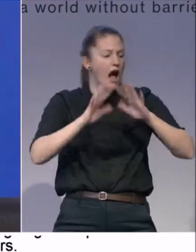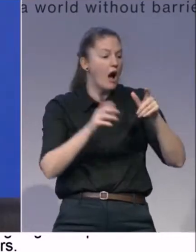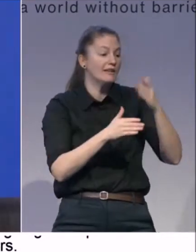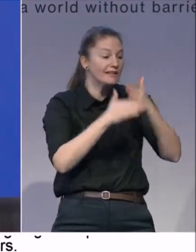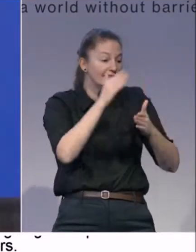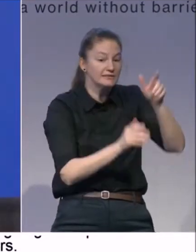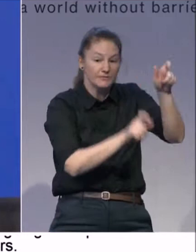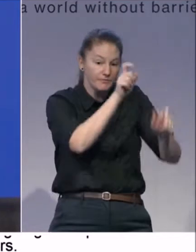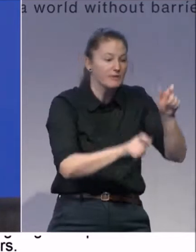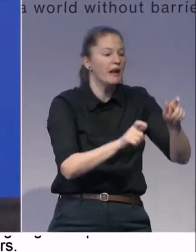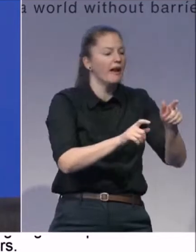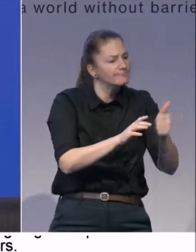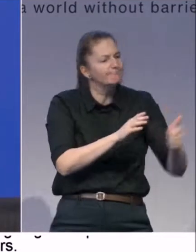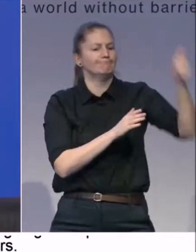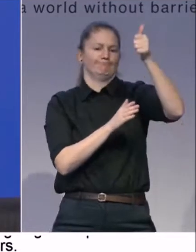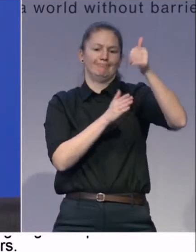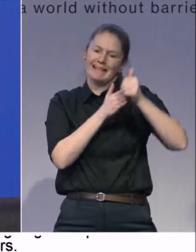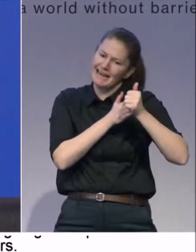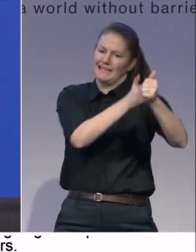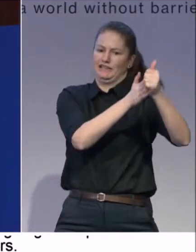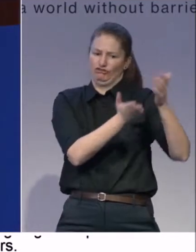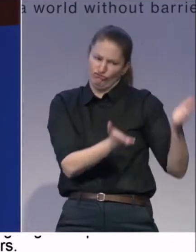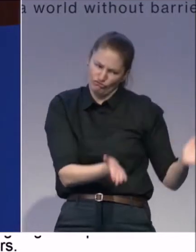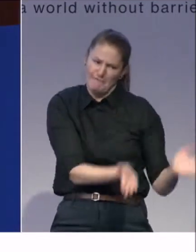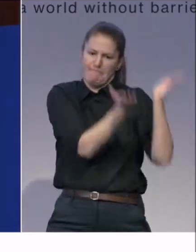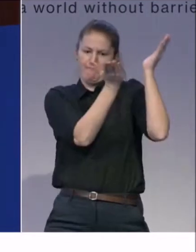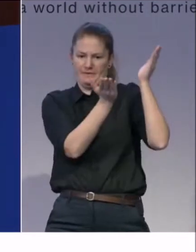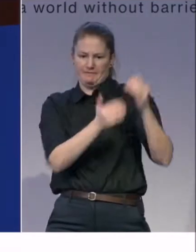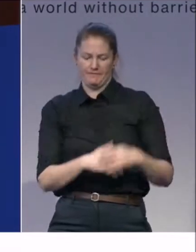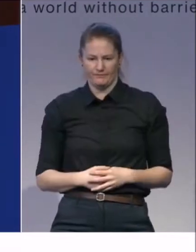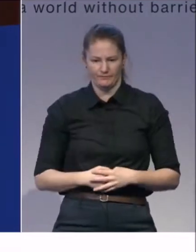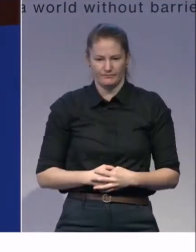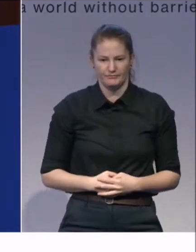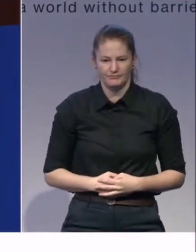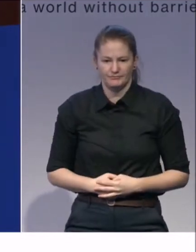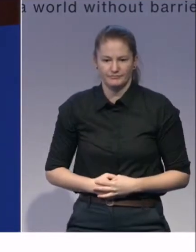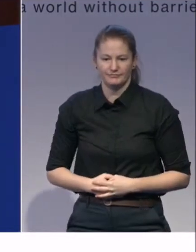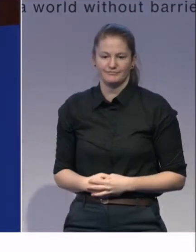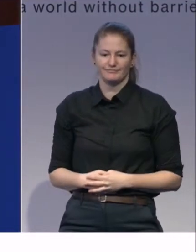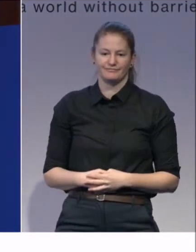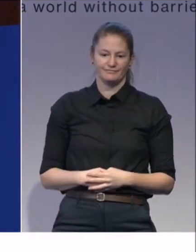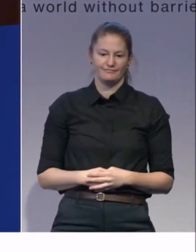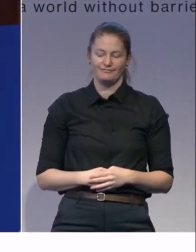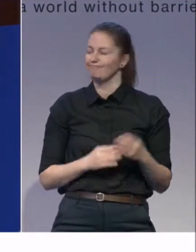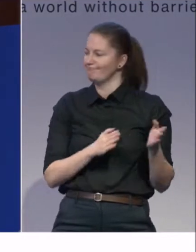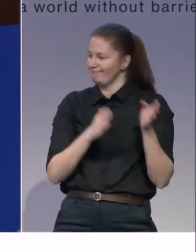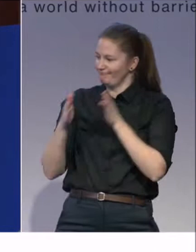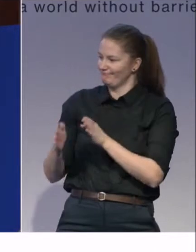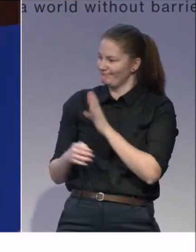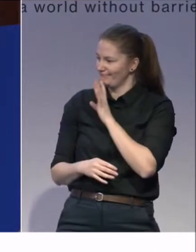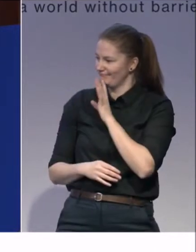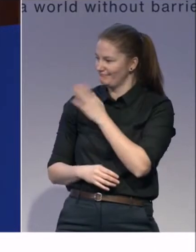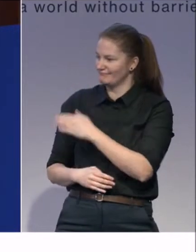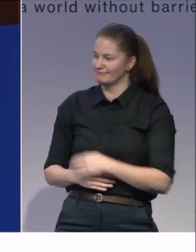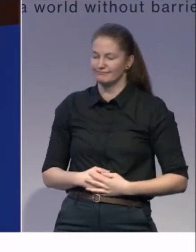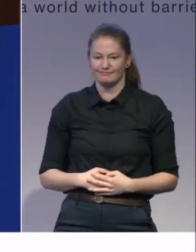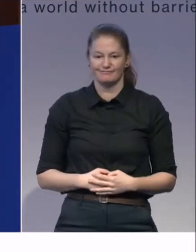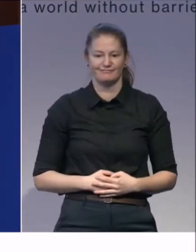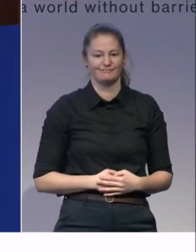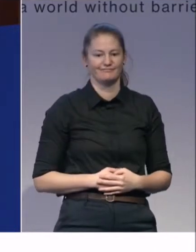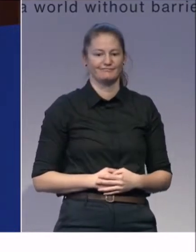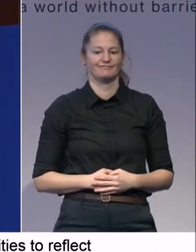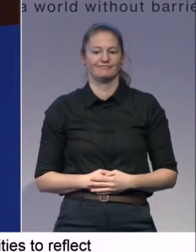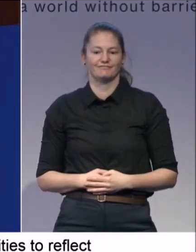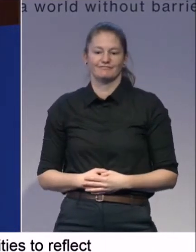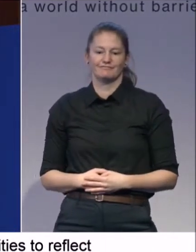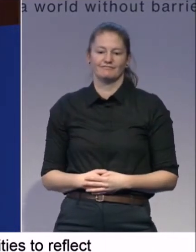you. Well, we have to do, I think the accommodation is the first